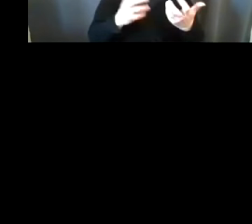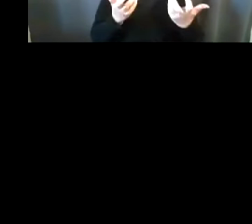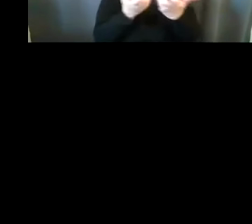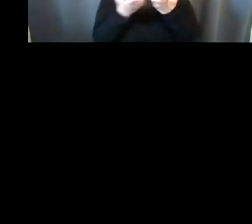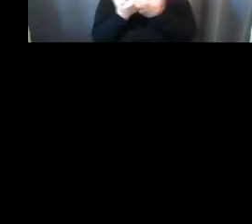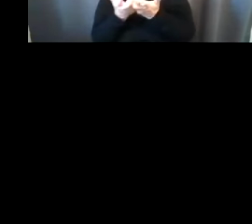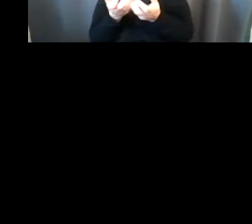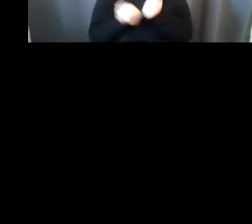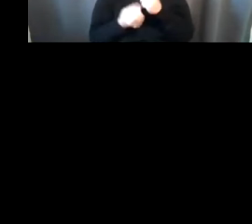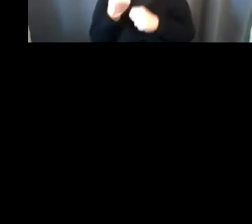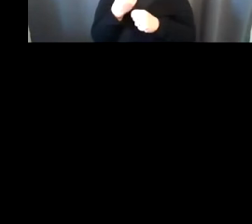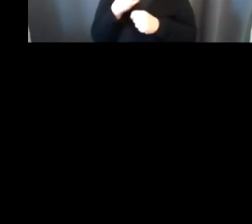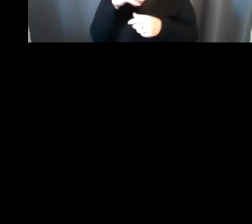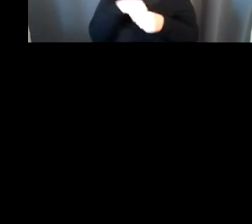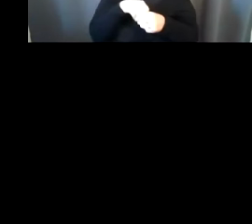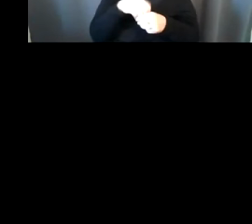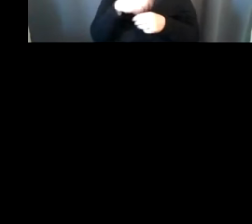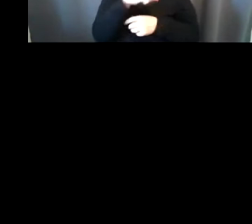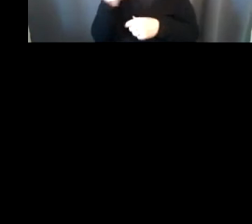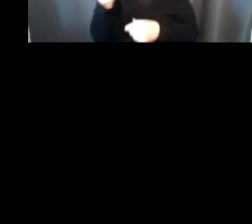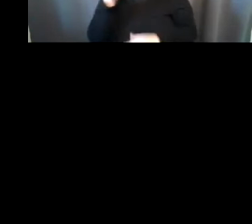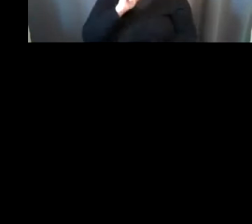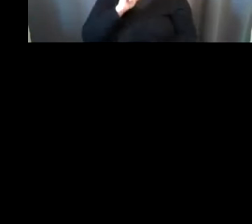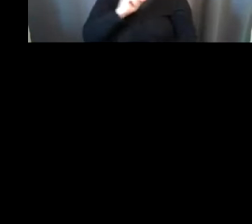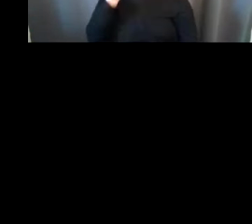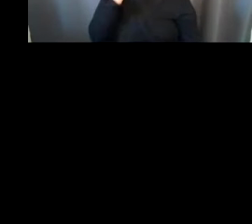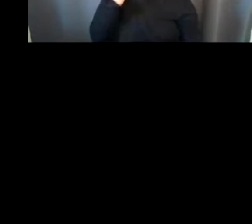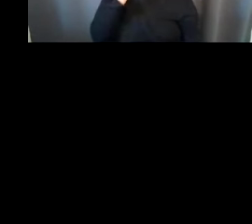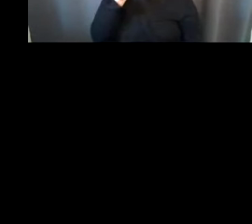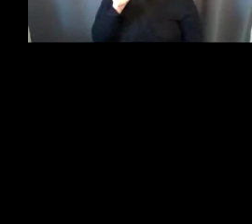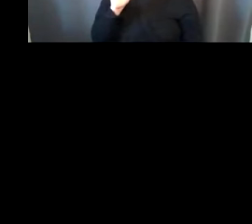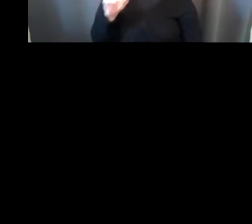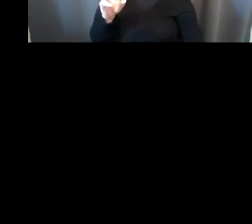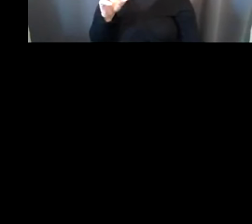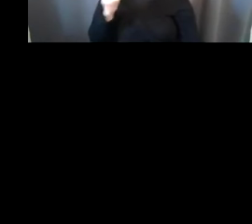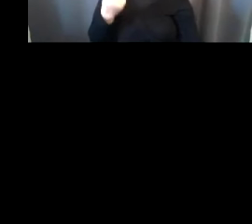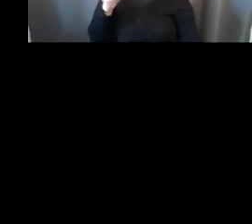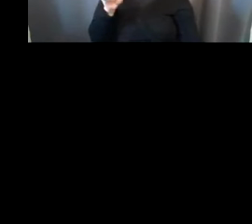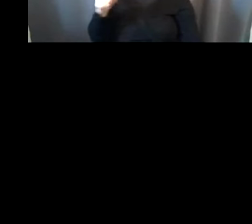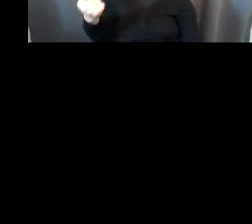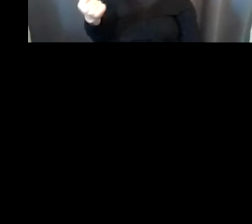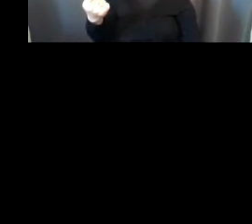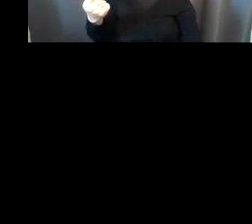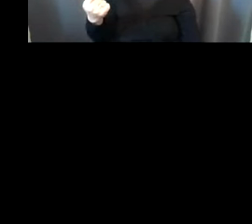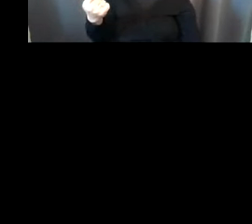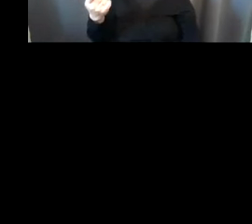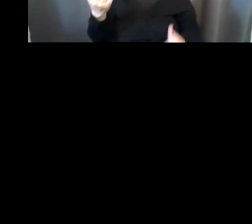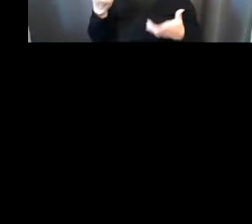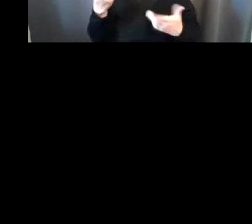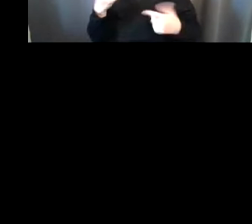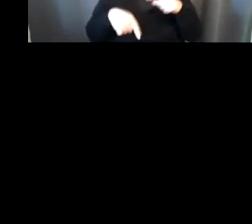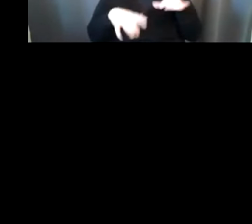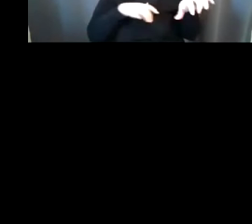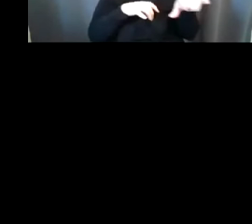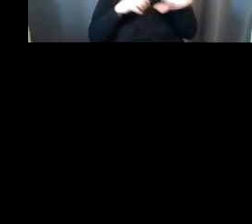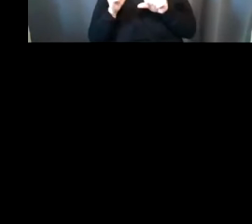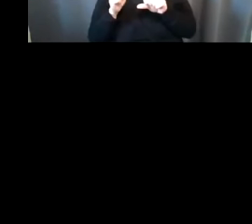everybody, including a Black single mom or anyone else who might not necessarily be able to step away from